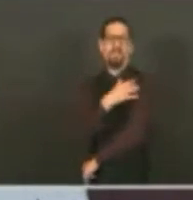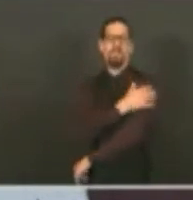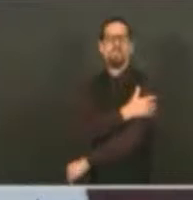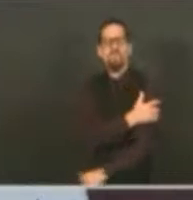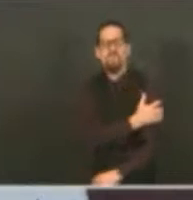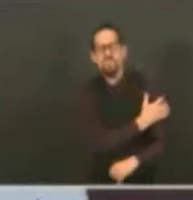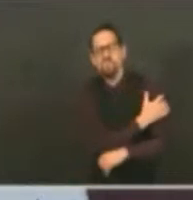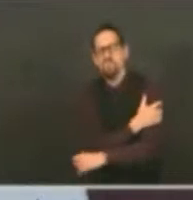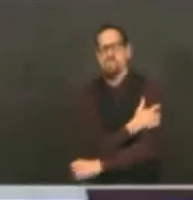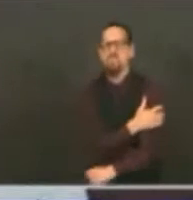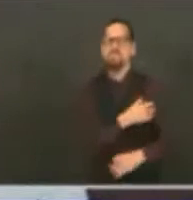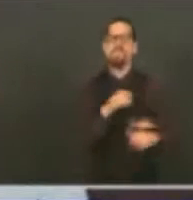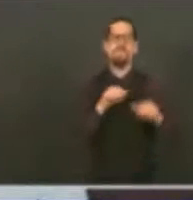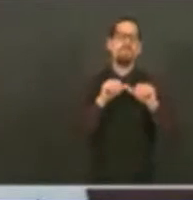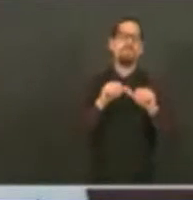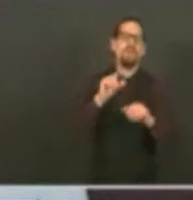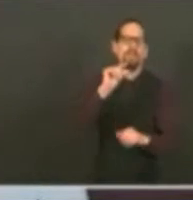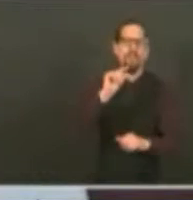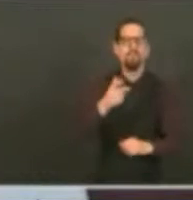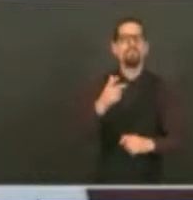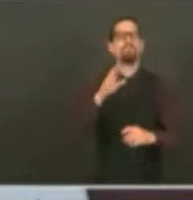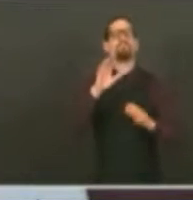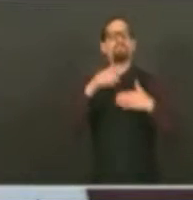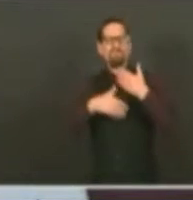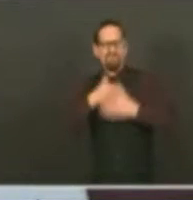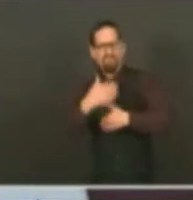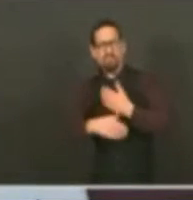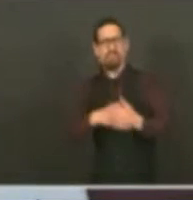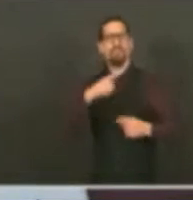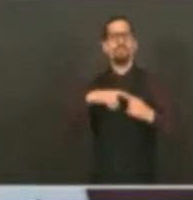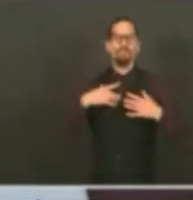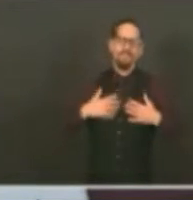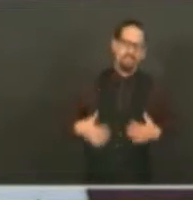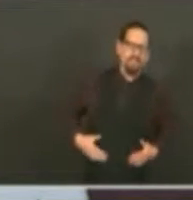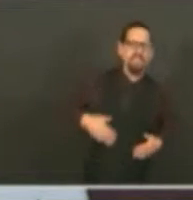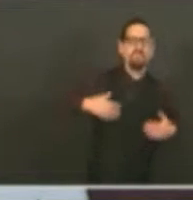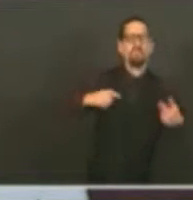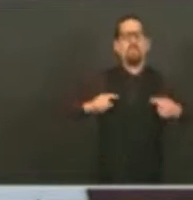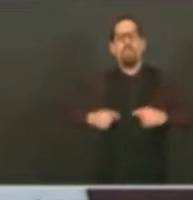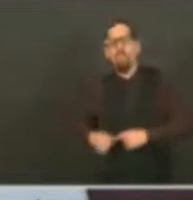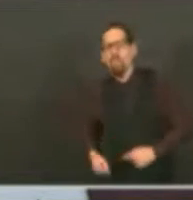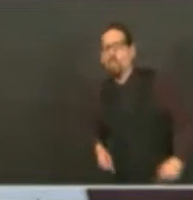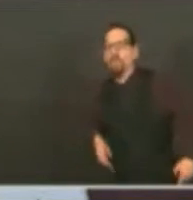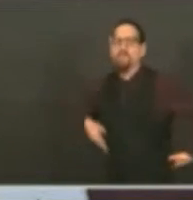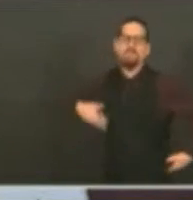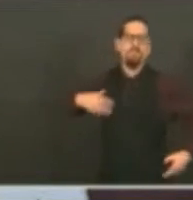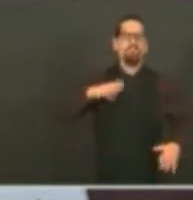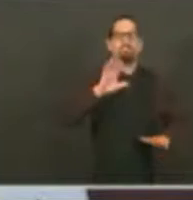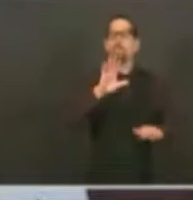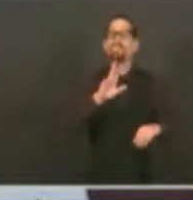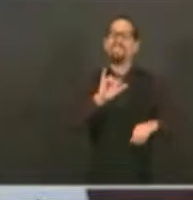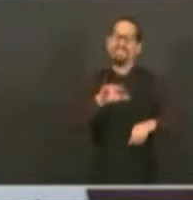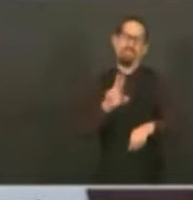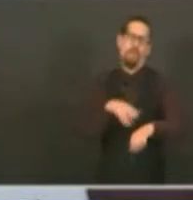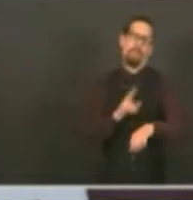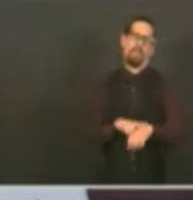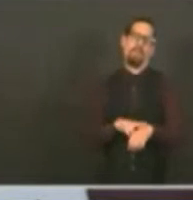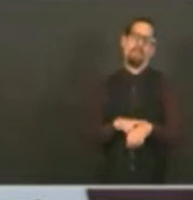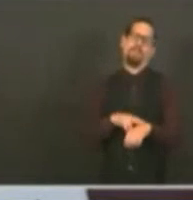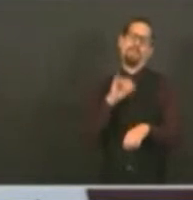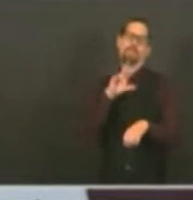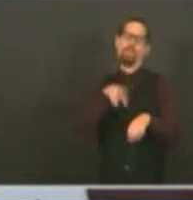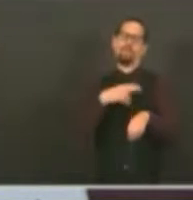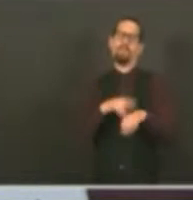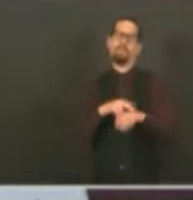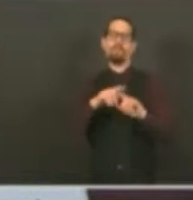are normal reactions after any vaccine. I will say, though, it does appear that we are seeing these reactions, specifically in these